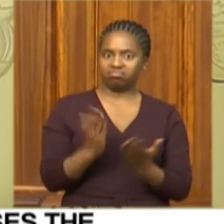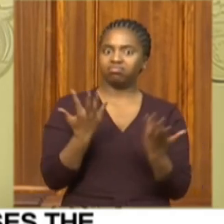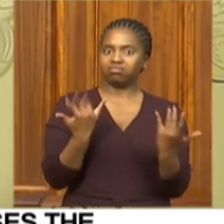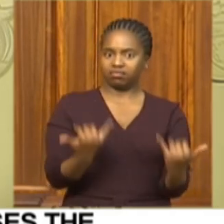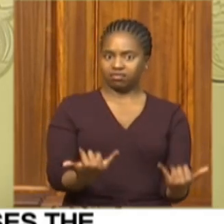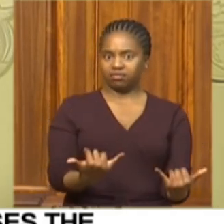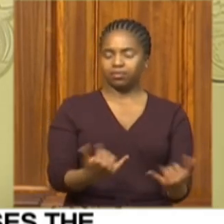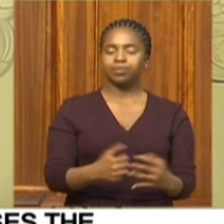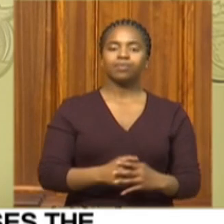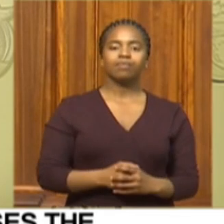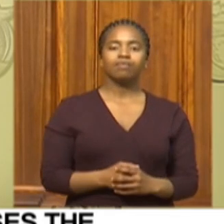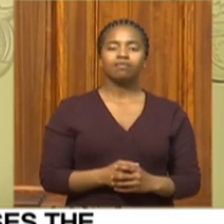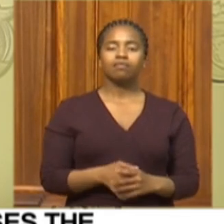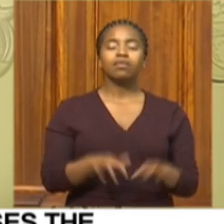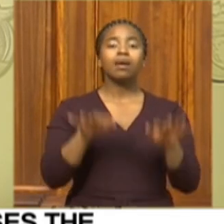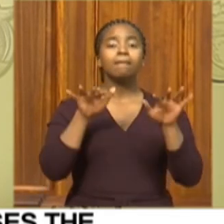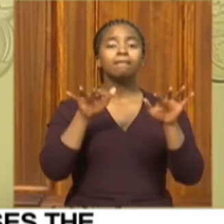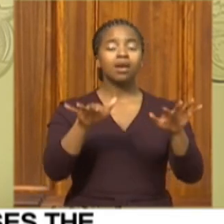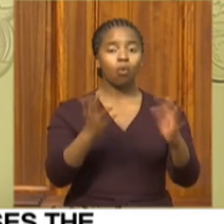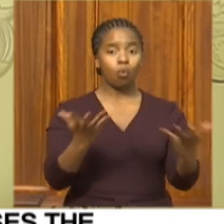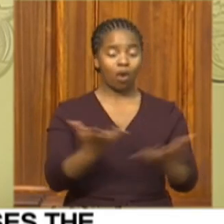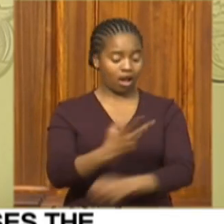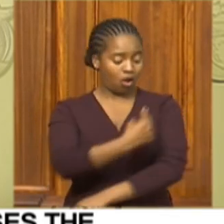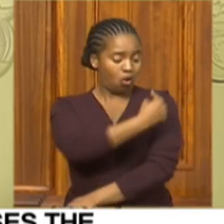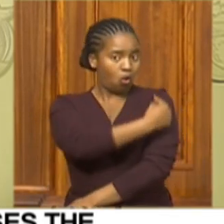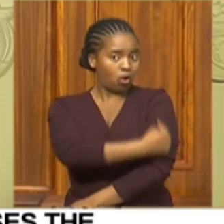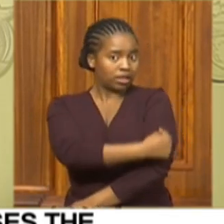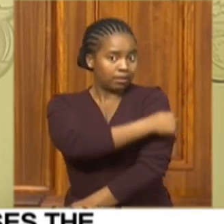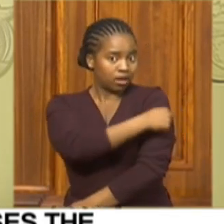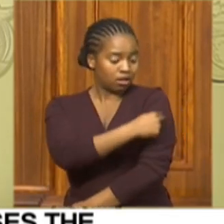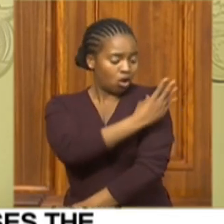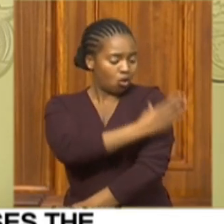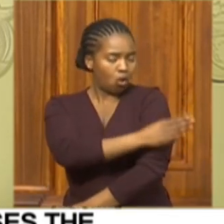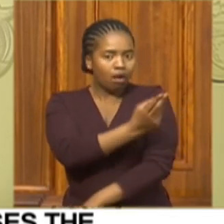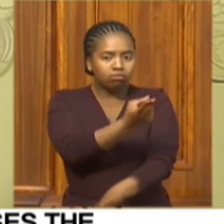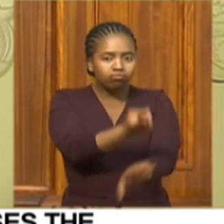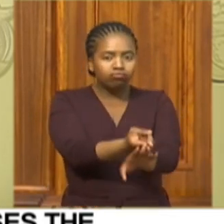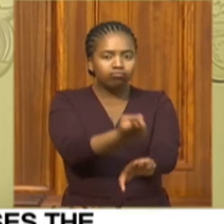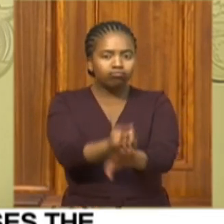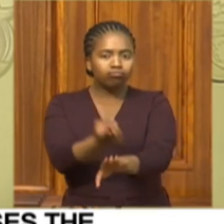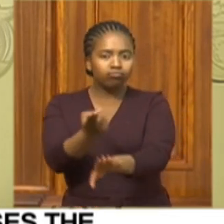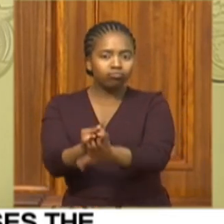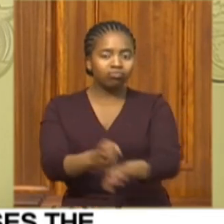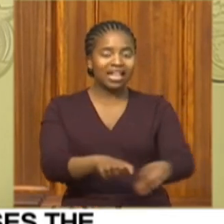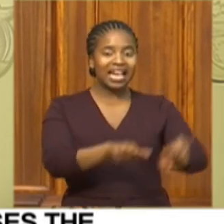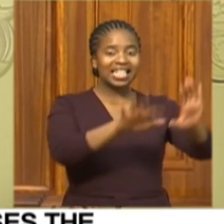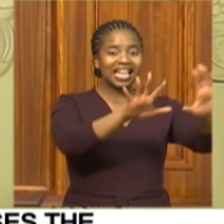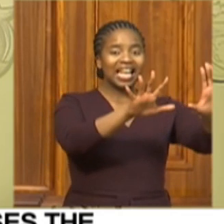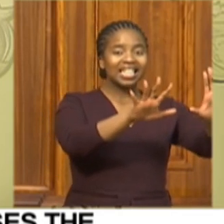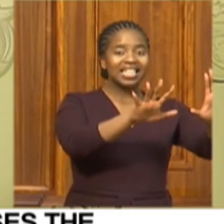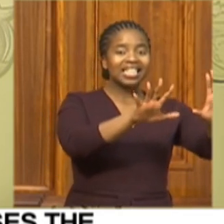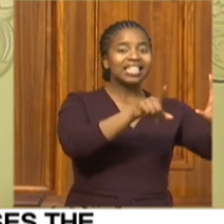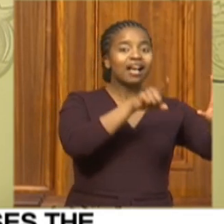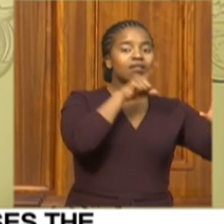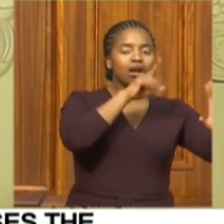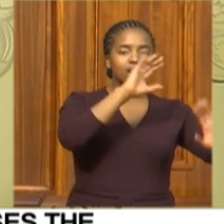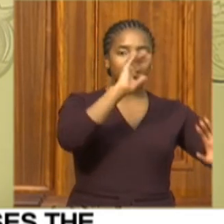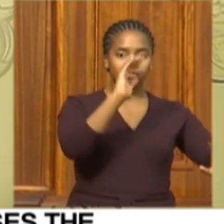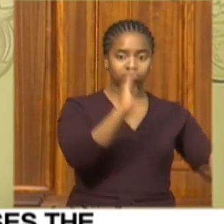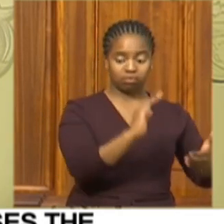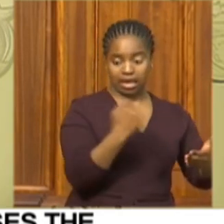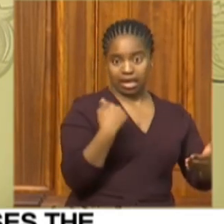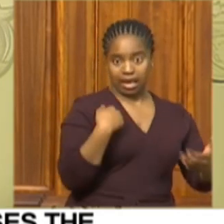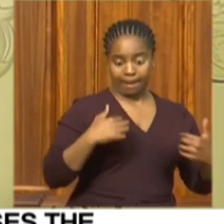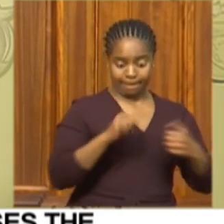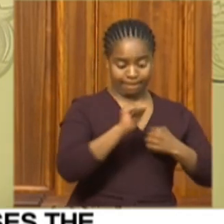The number of patients hospitalized has decreased from 10,000 at the beginning of the